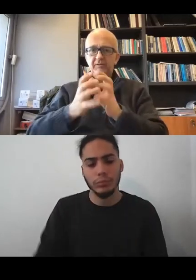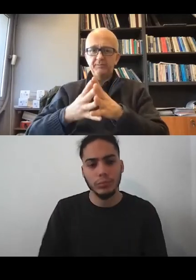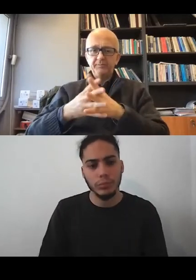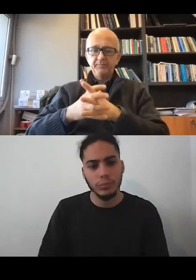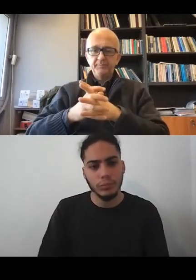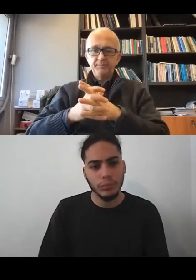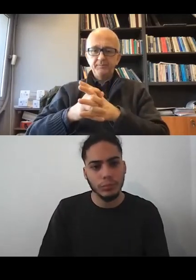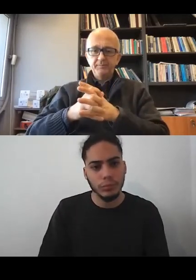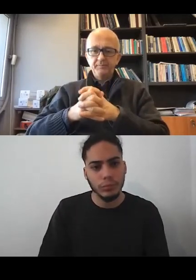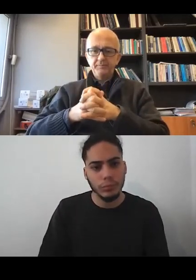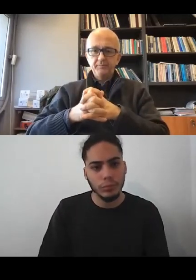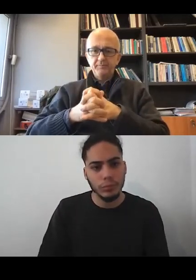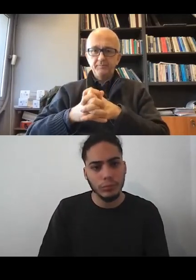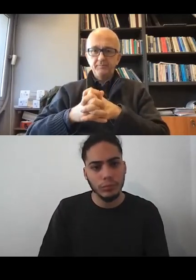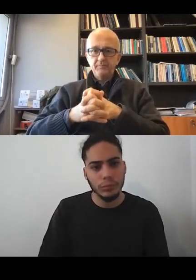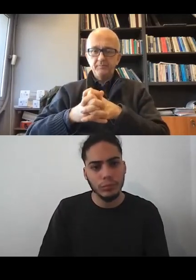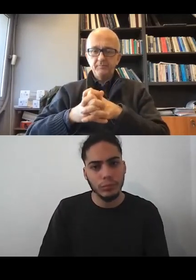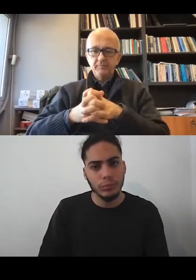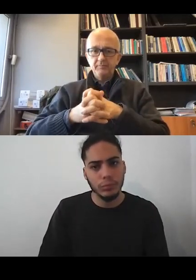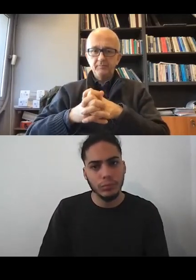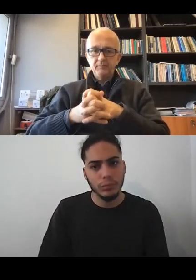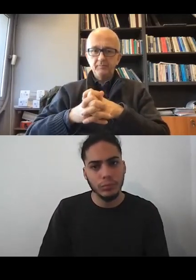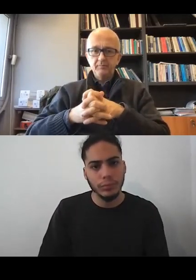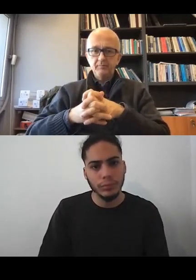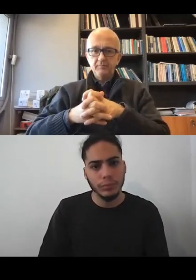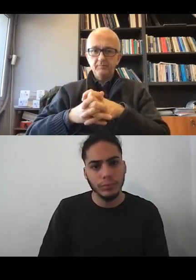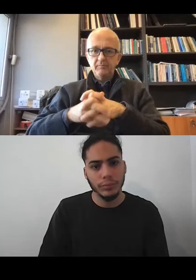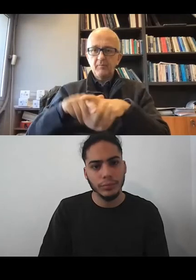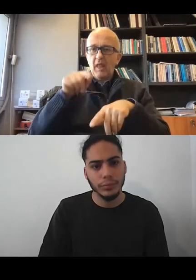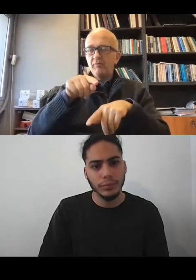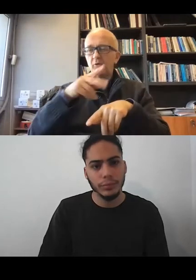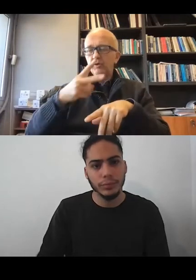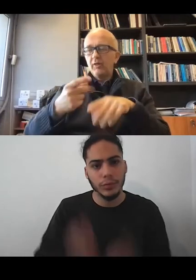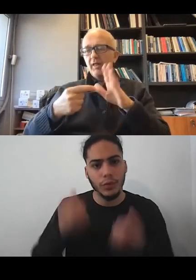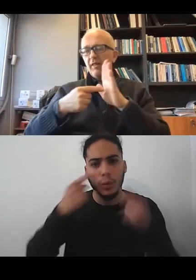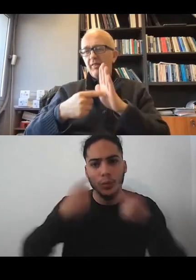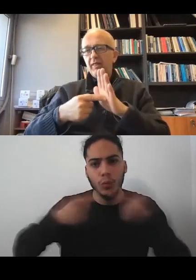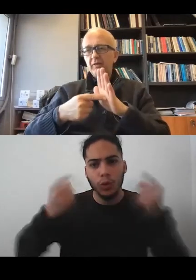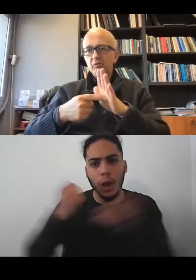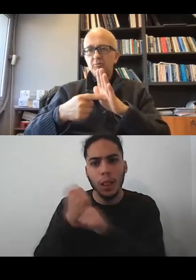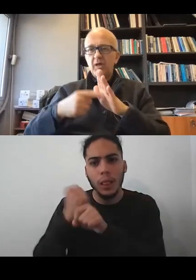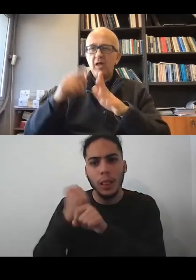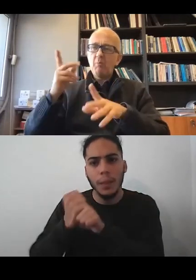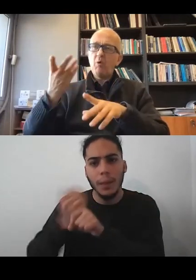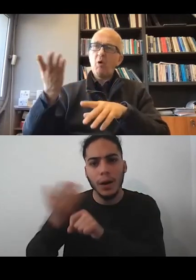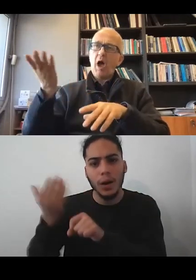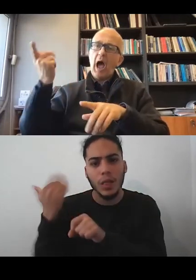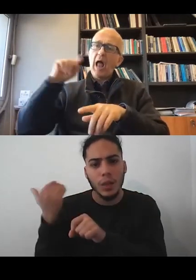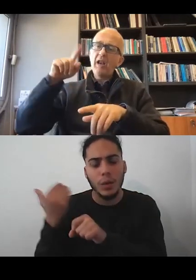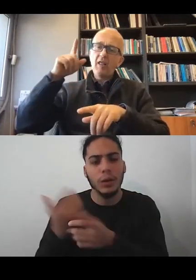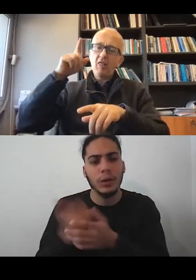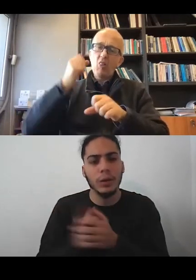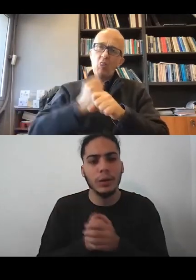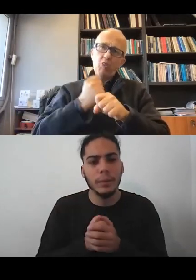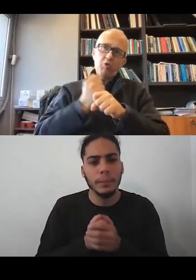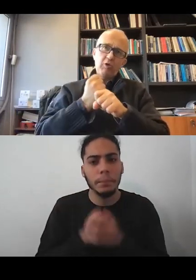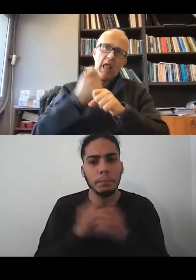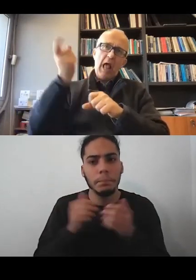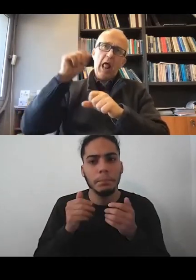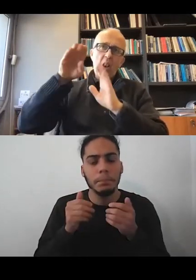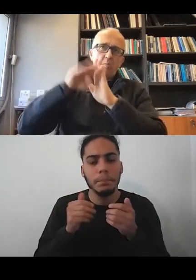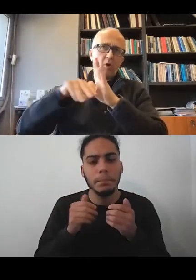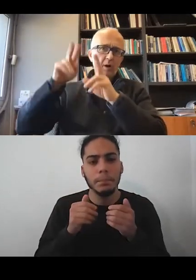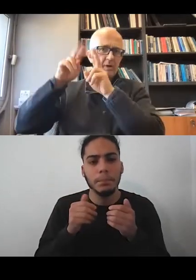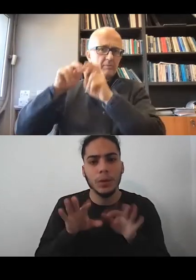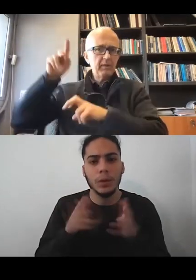To this end, we will demonstrate some previous work done with German Sign Language, but the same techniques